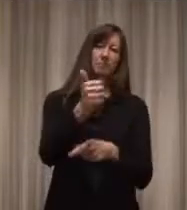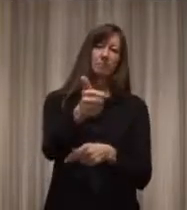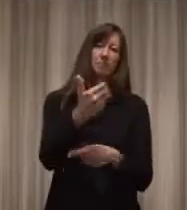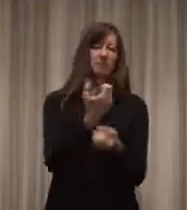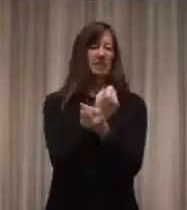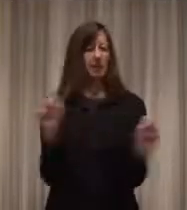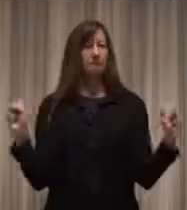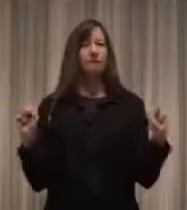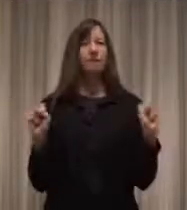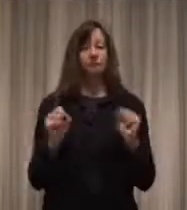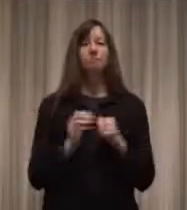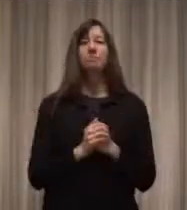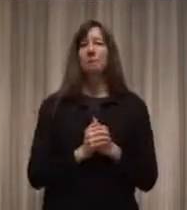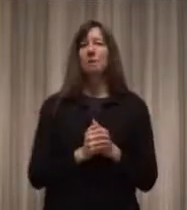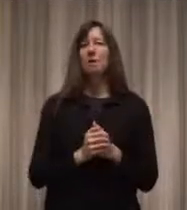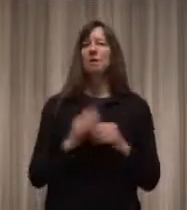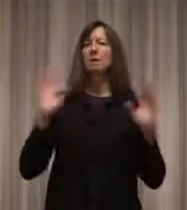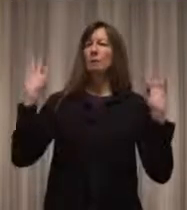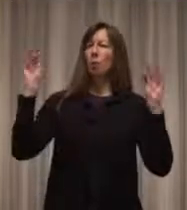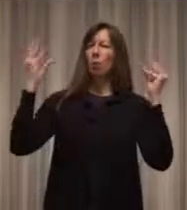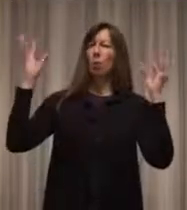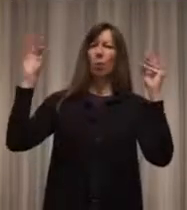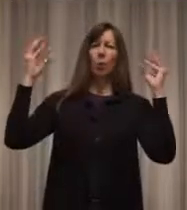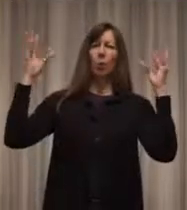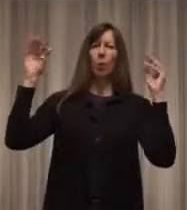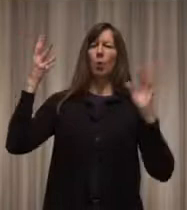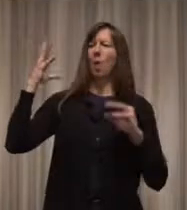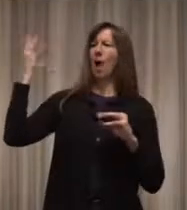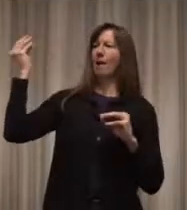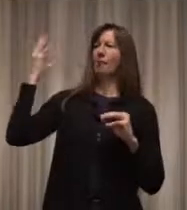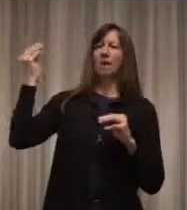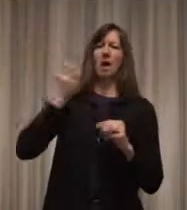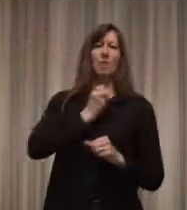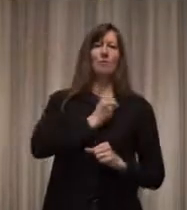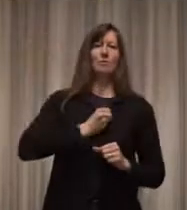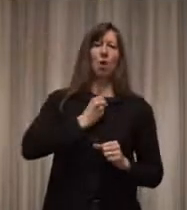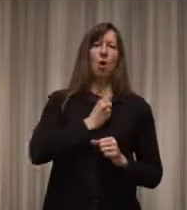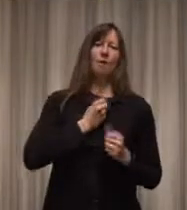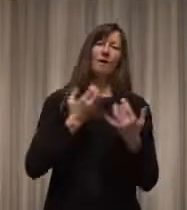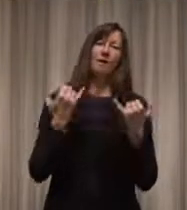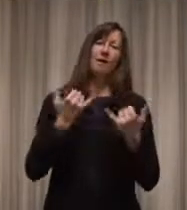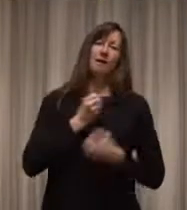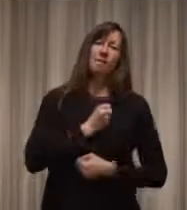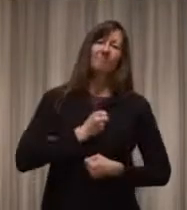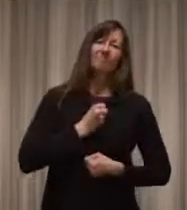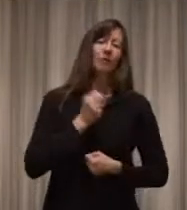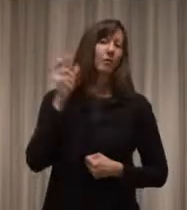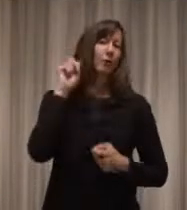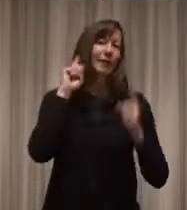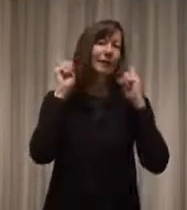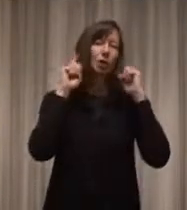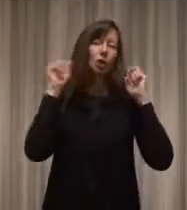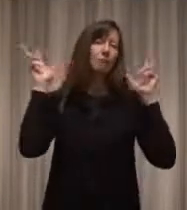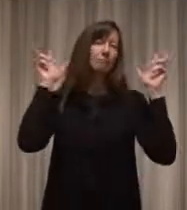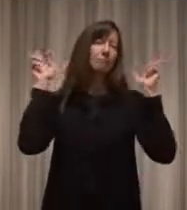Hospitalizations, and I apologize, there's some of our first responders out right now if you hear that in the background.